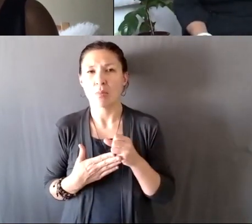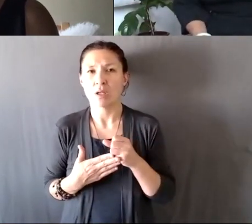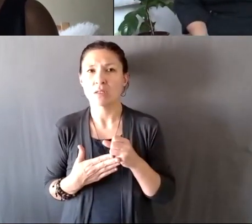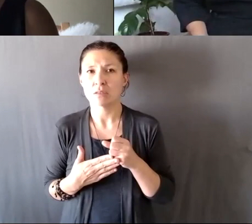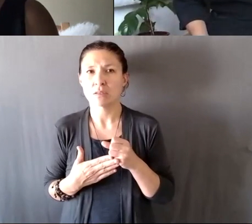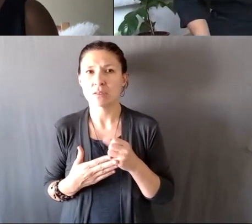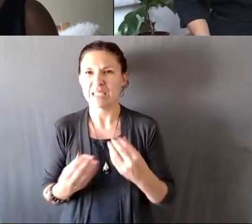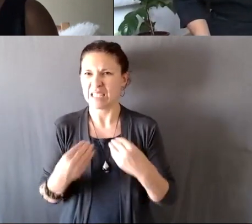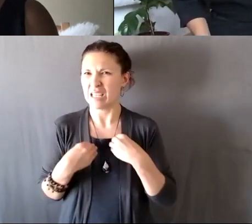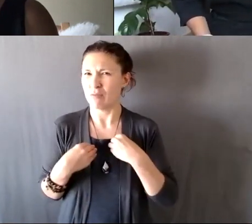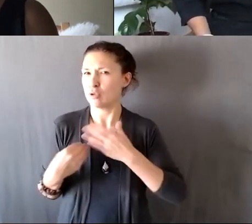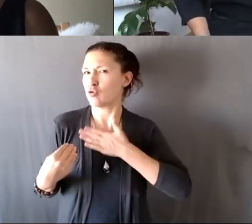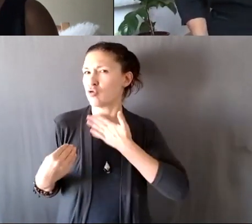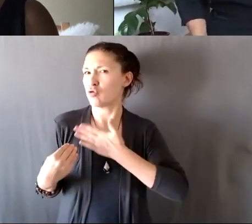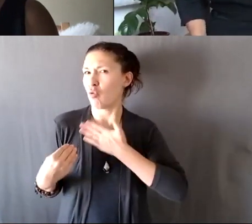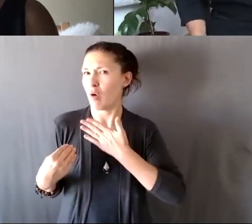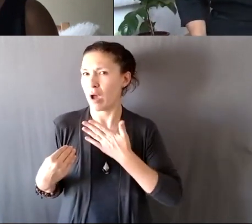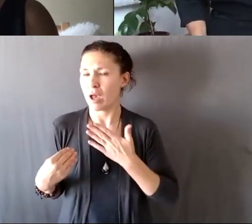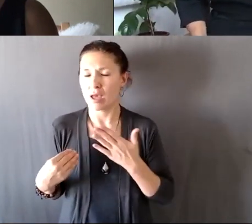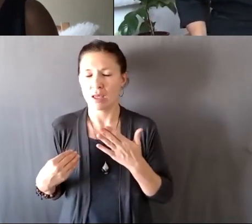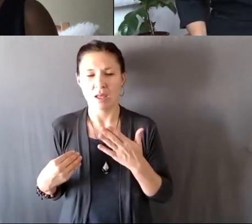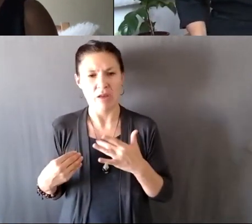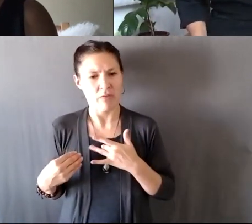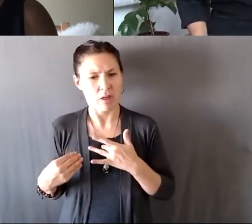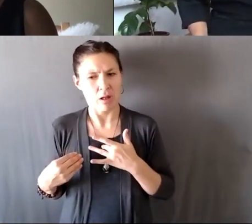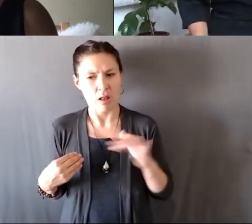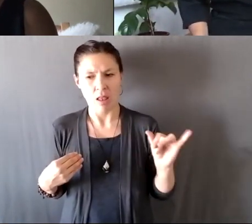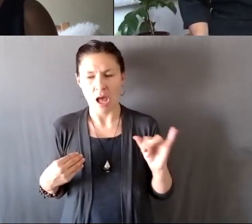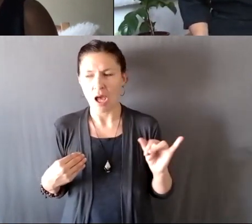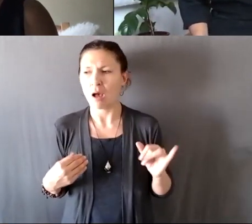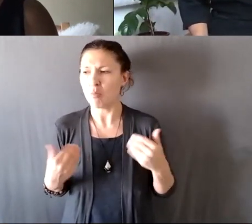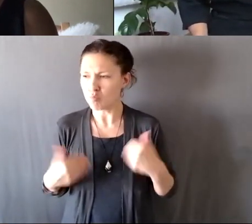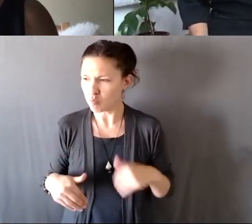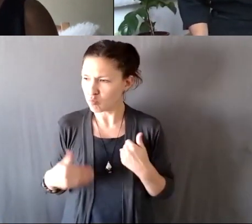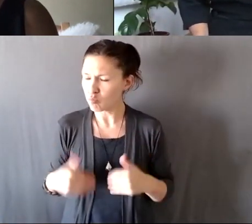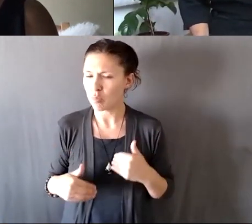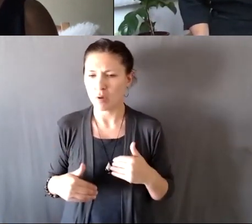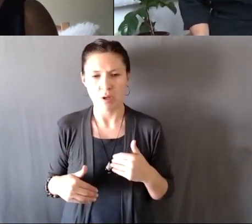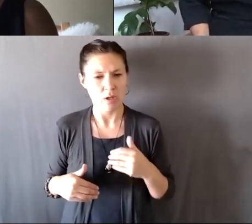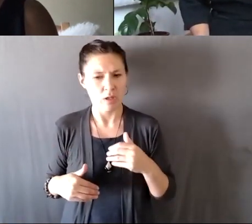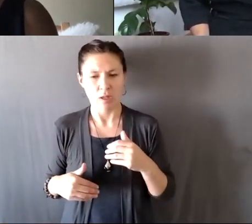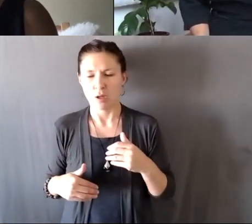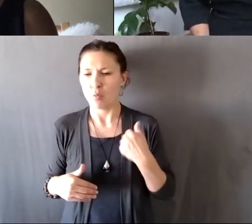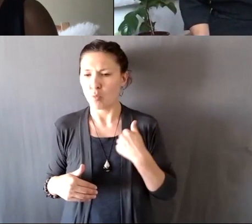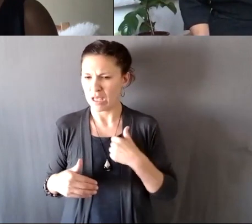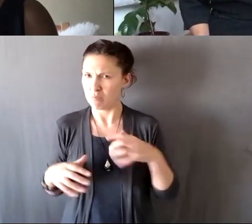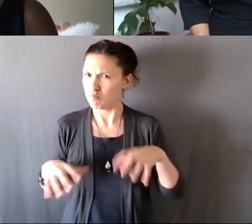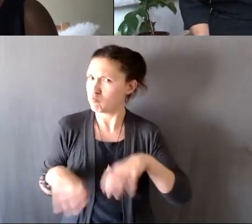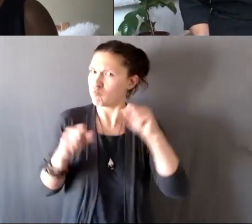less. And when I read this text, I really understood that the foundation of